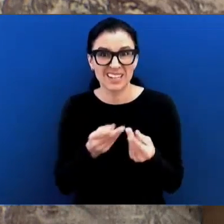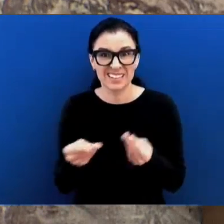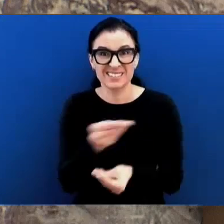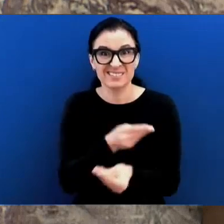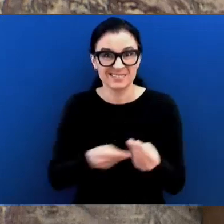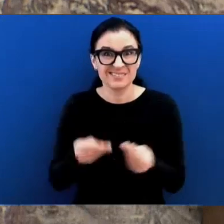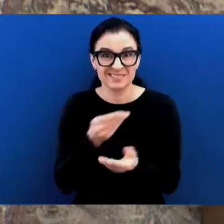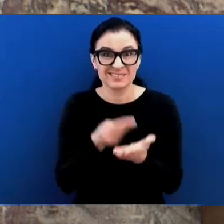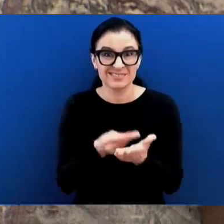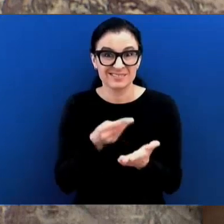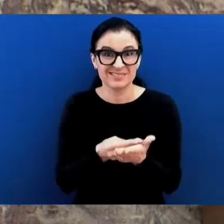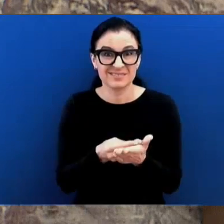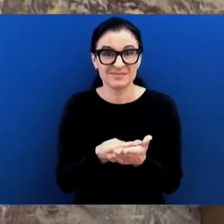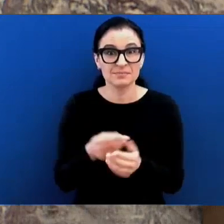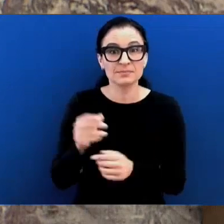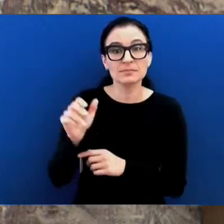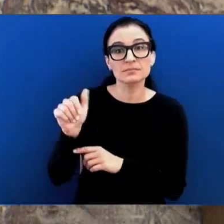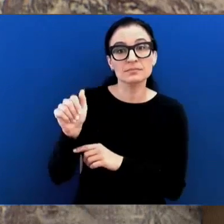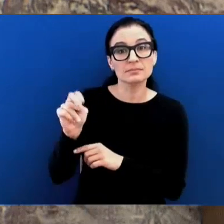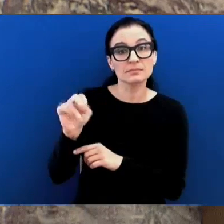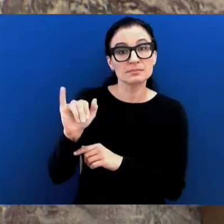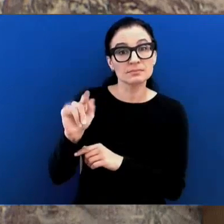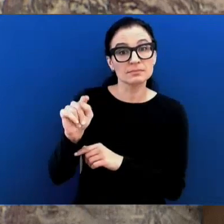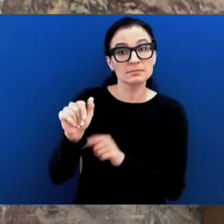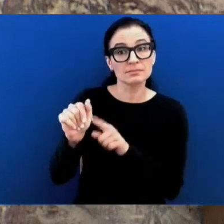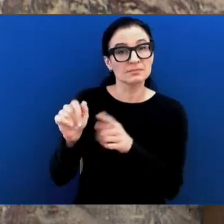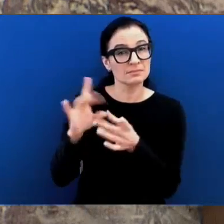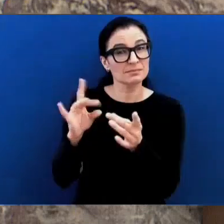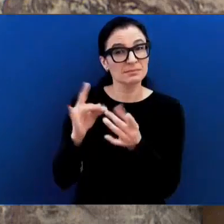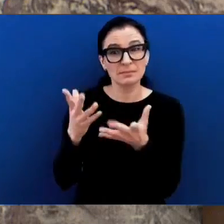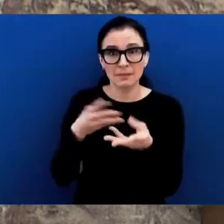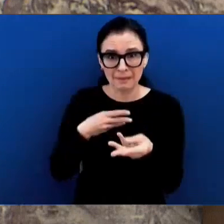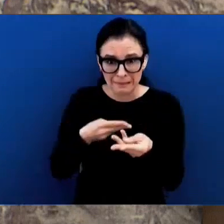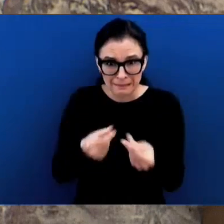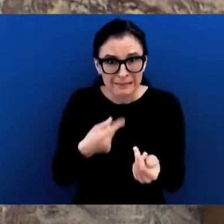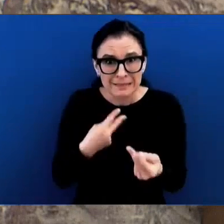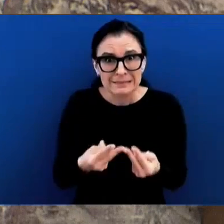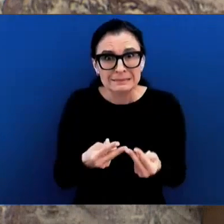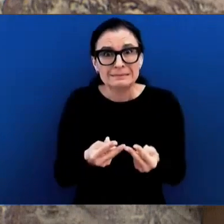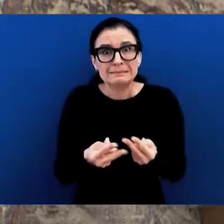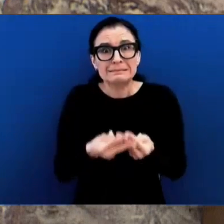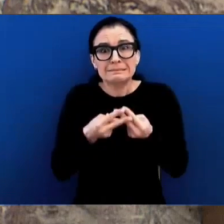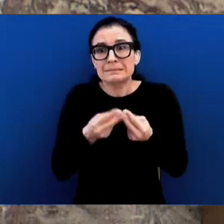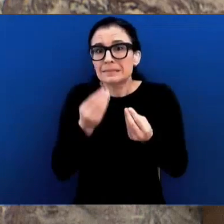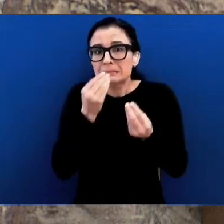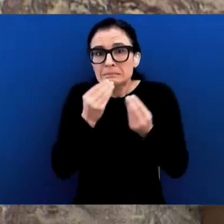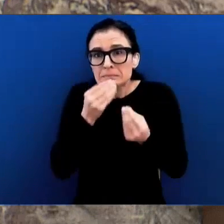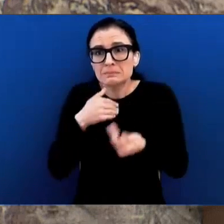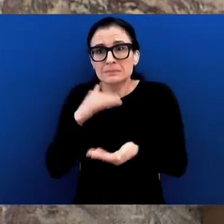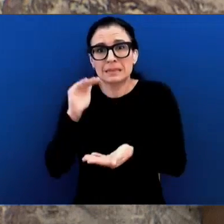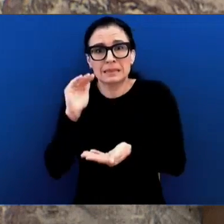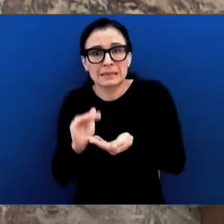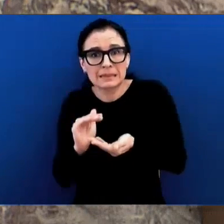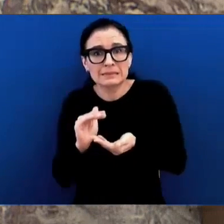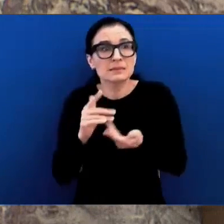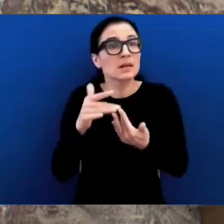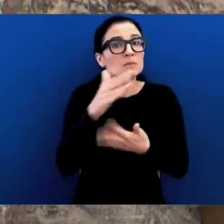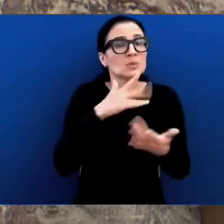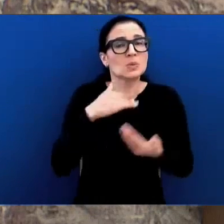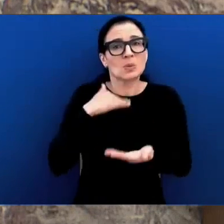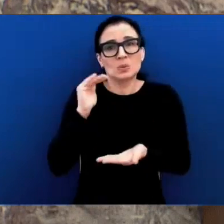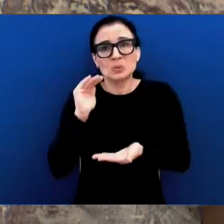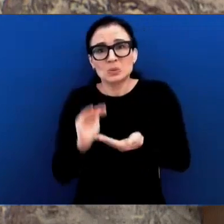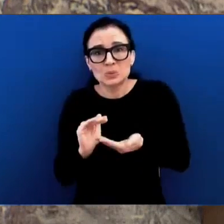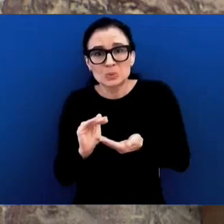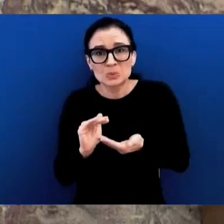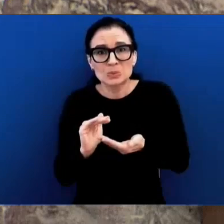"It's spend less, eat less, socialize less. We just try to survive," end quote.